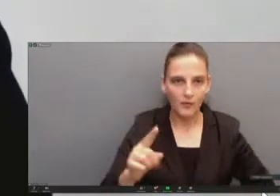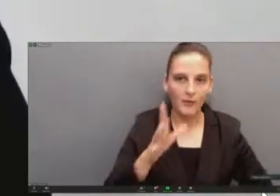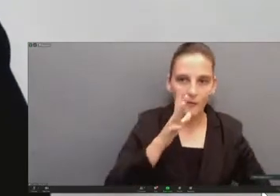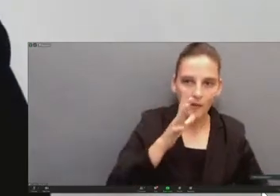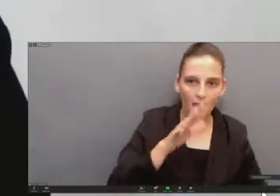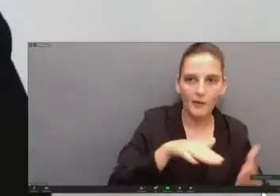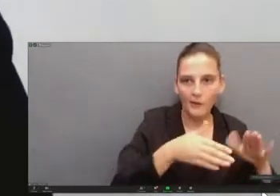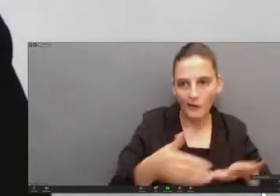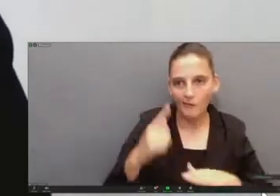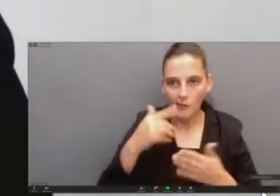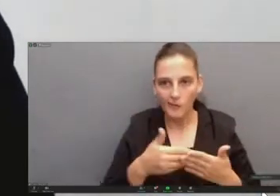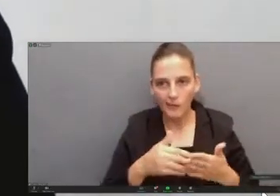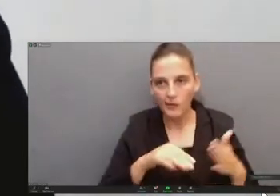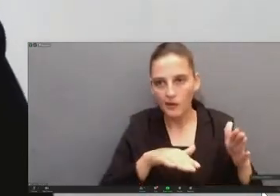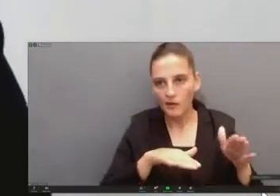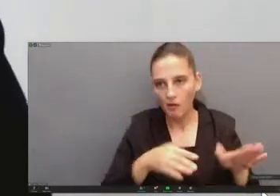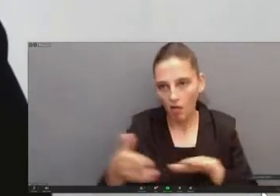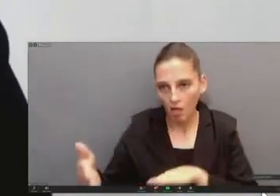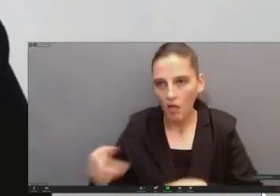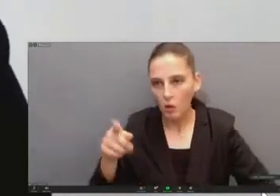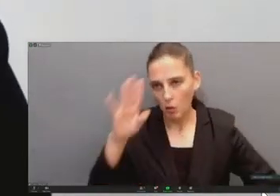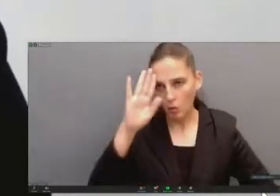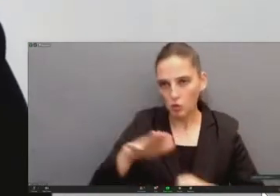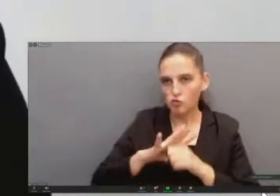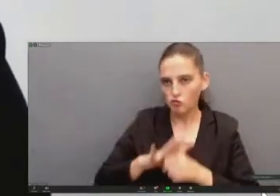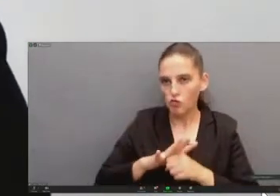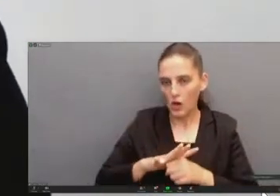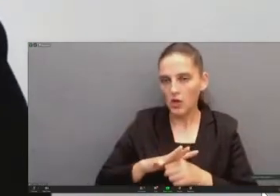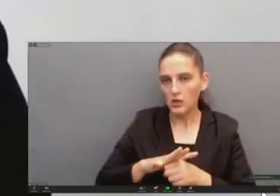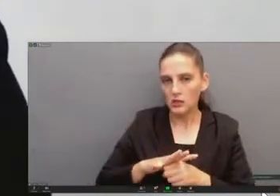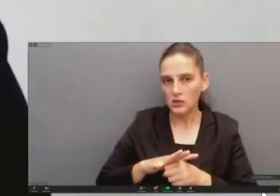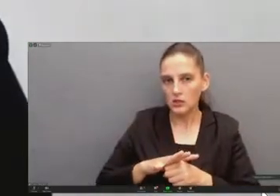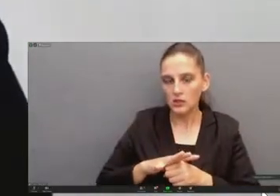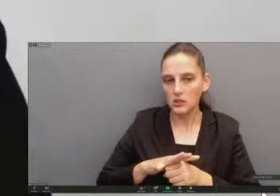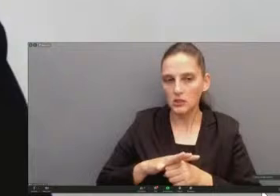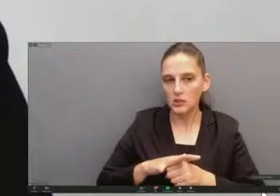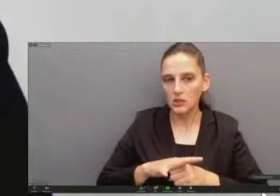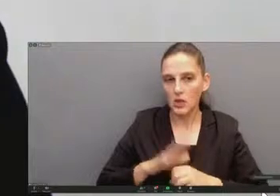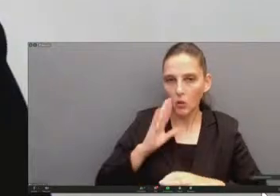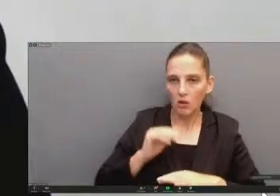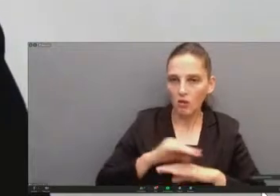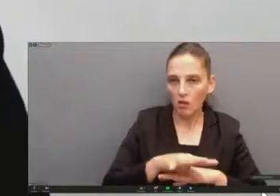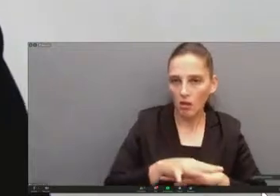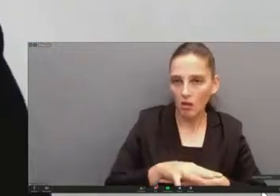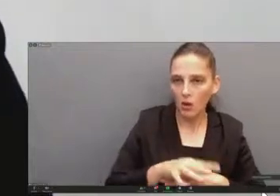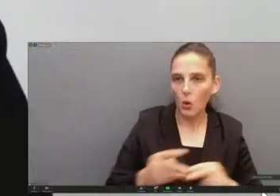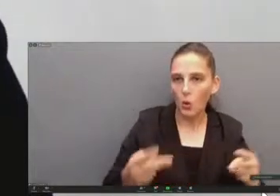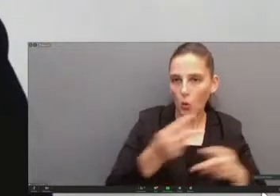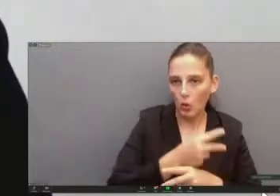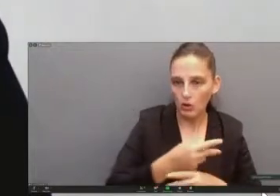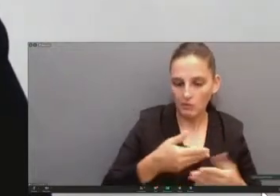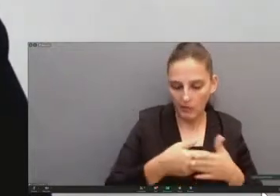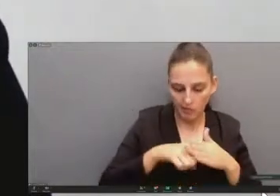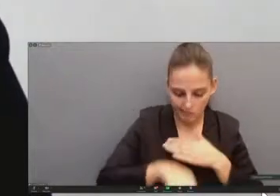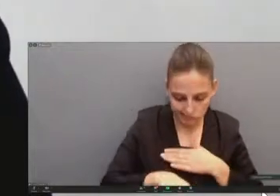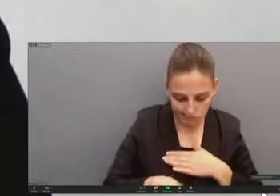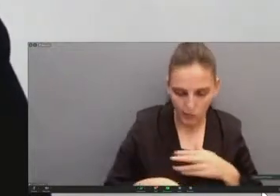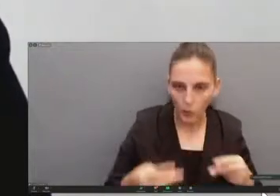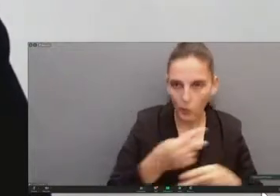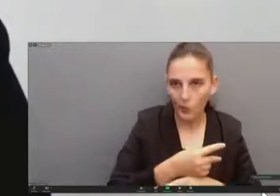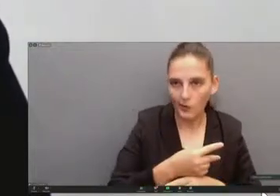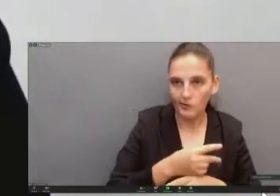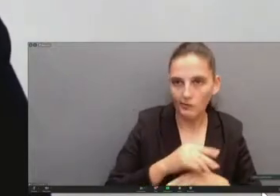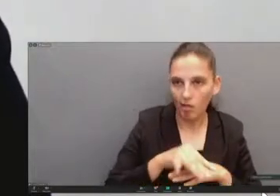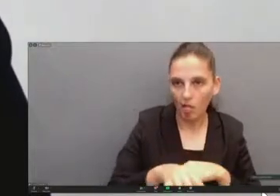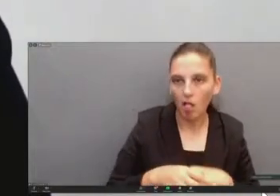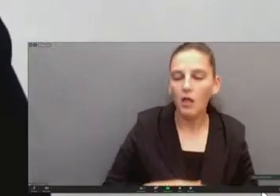those things. We know that stress is also related to worse maternal infant health outcomes. But I wonder if you could speak